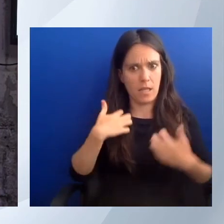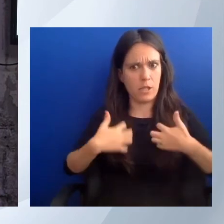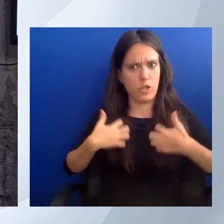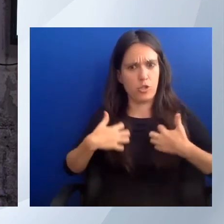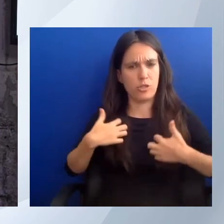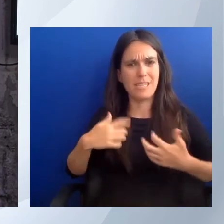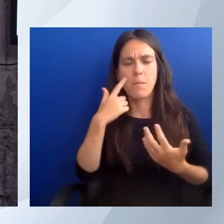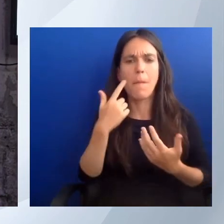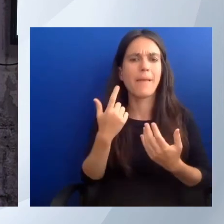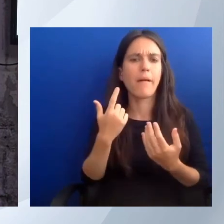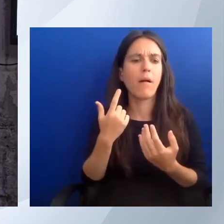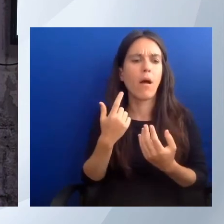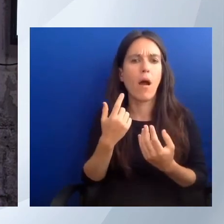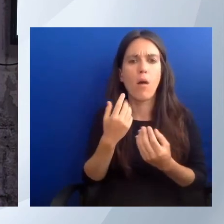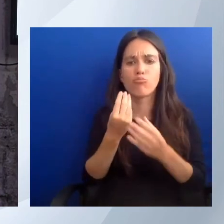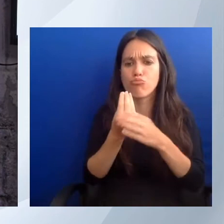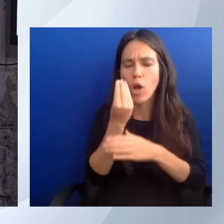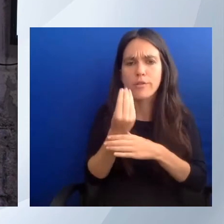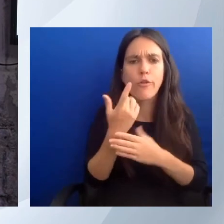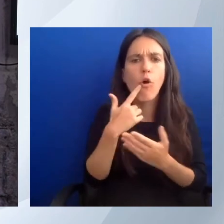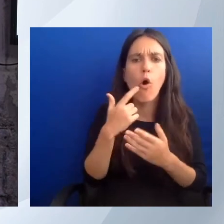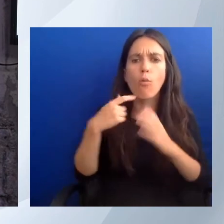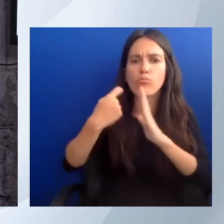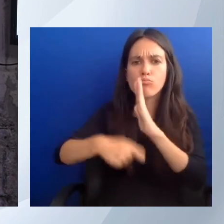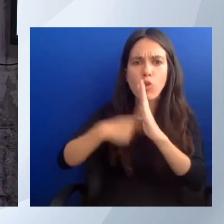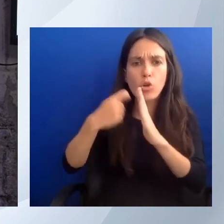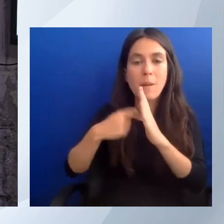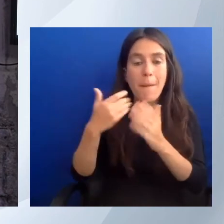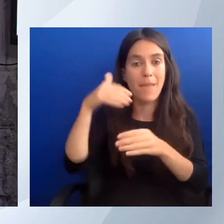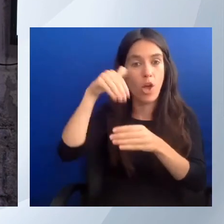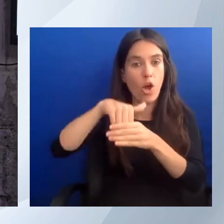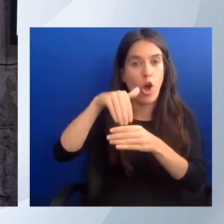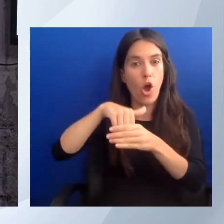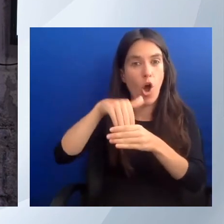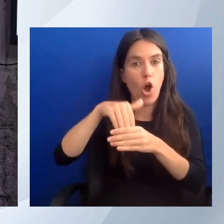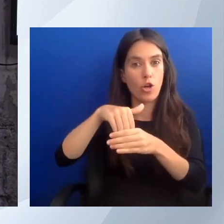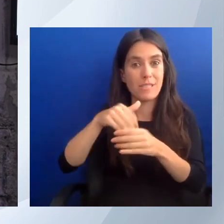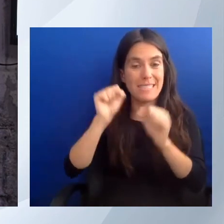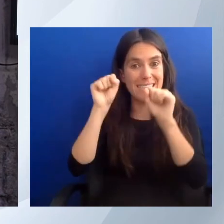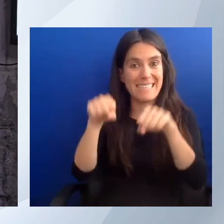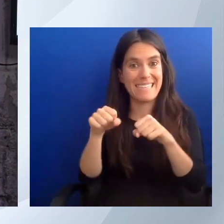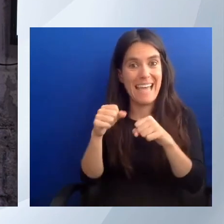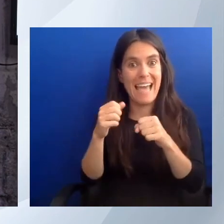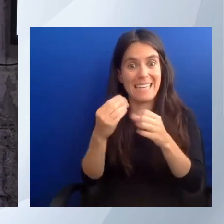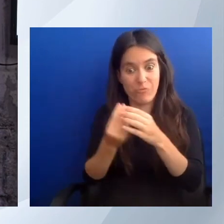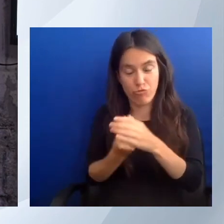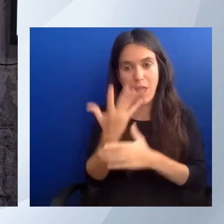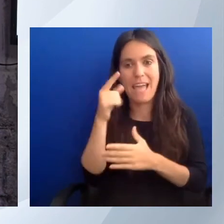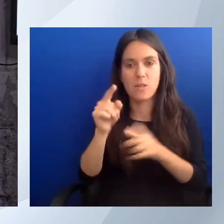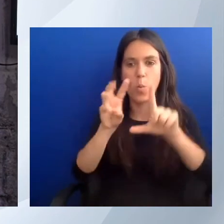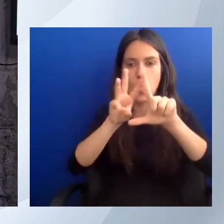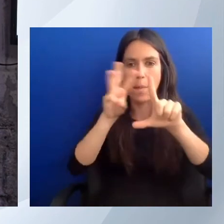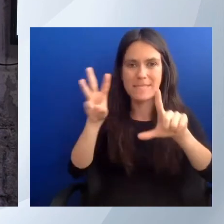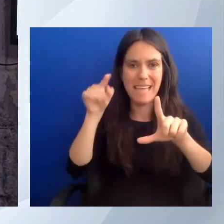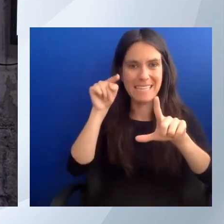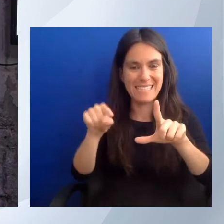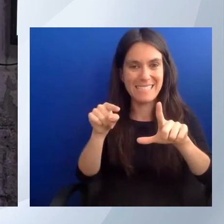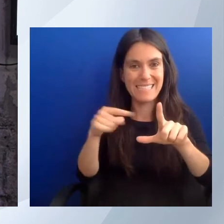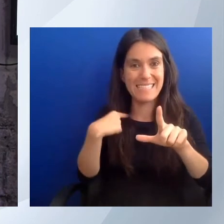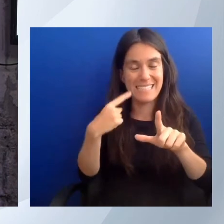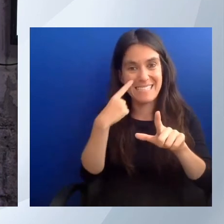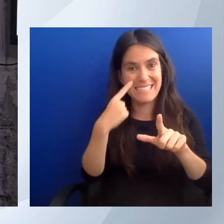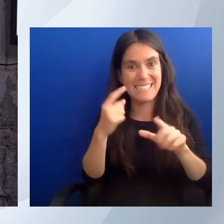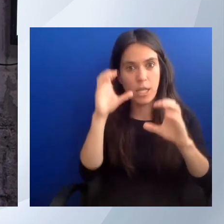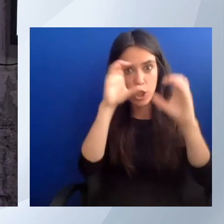product or a large project, you do have quite some content. What you can actually do is you can generate that website, but use Azure Search to index